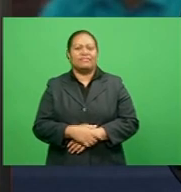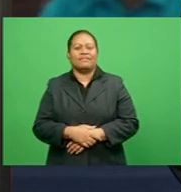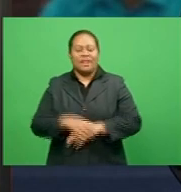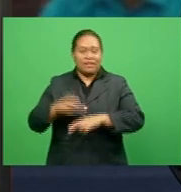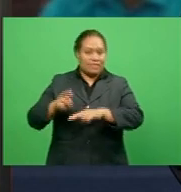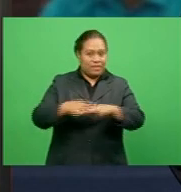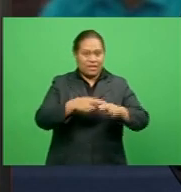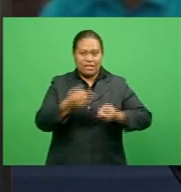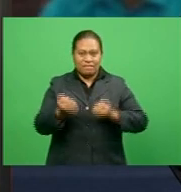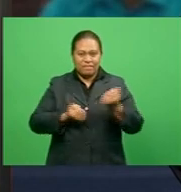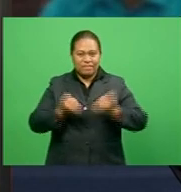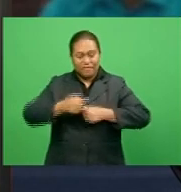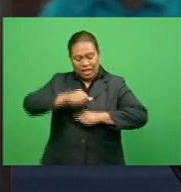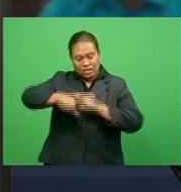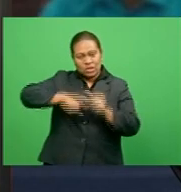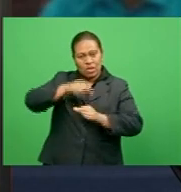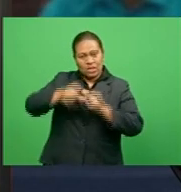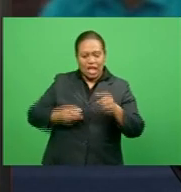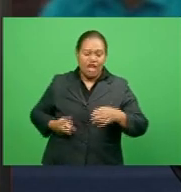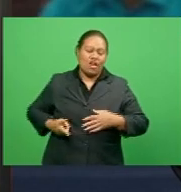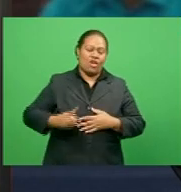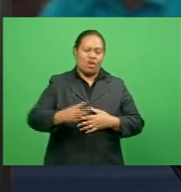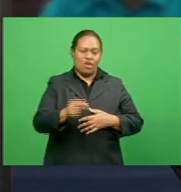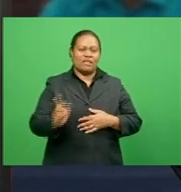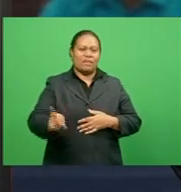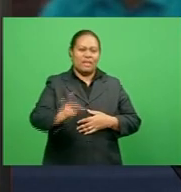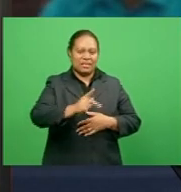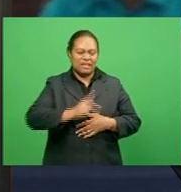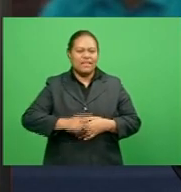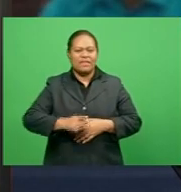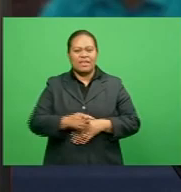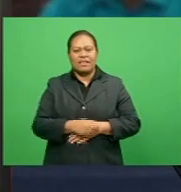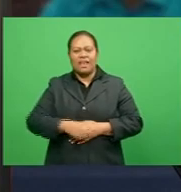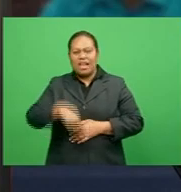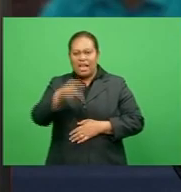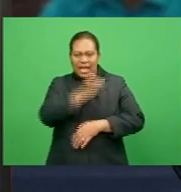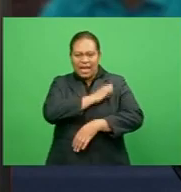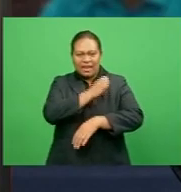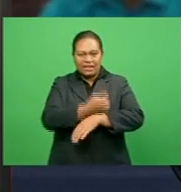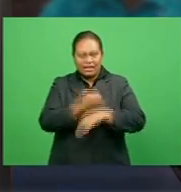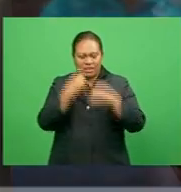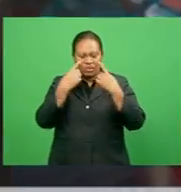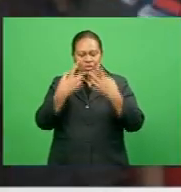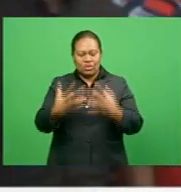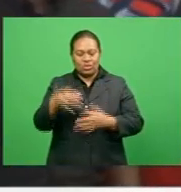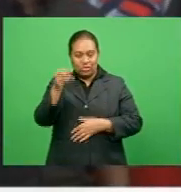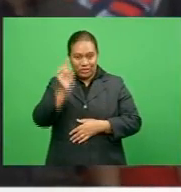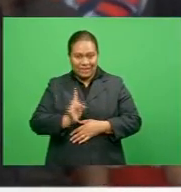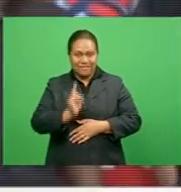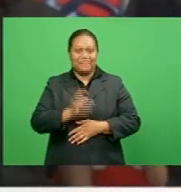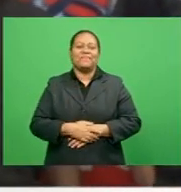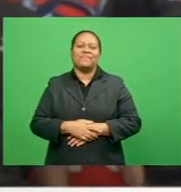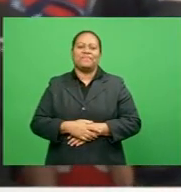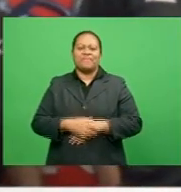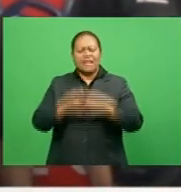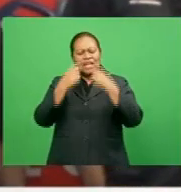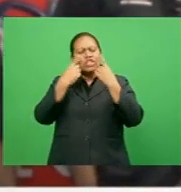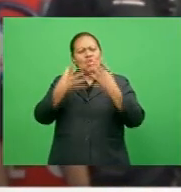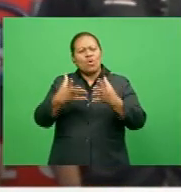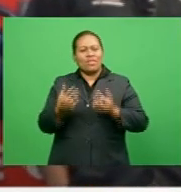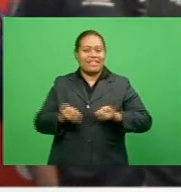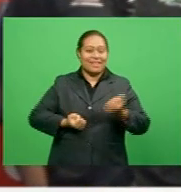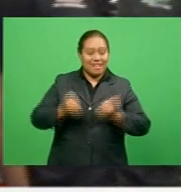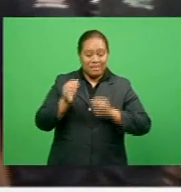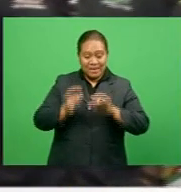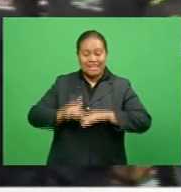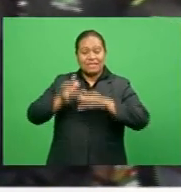Fiji Motorsports Association launched its Pacific Energy Show and Shine Nationals today. The much-anticipated car show, scheduled